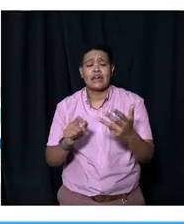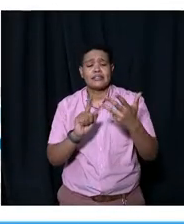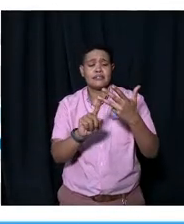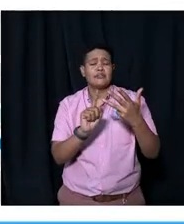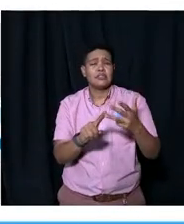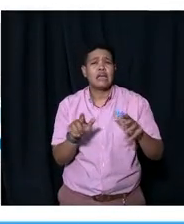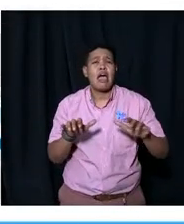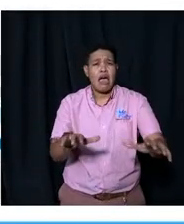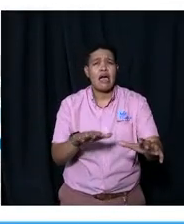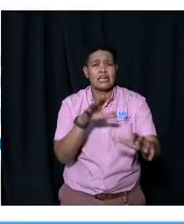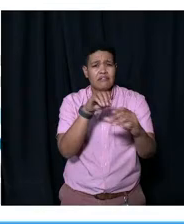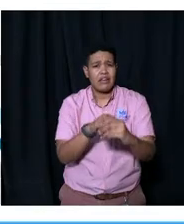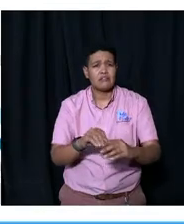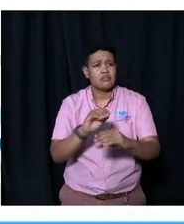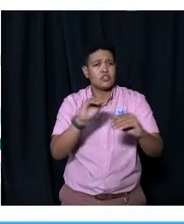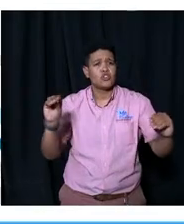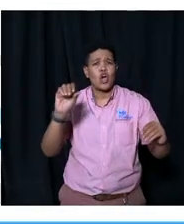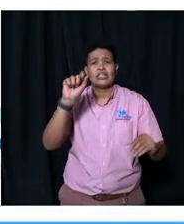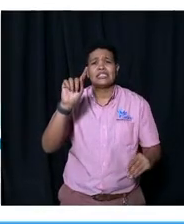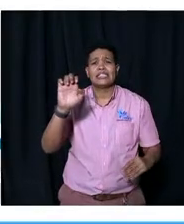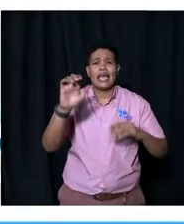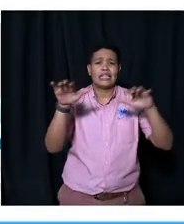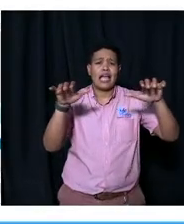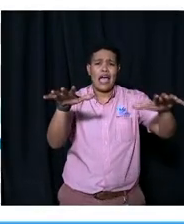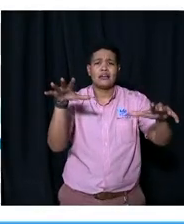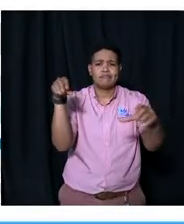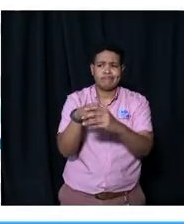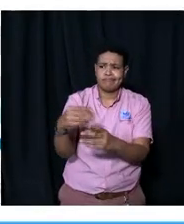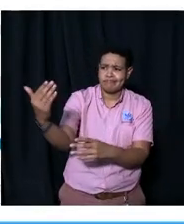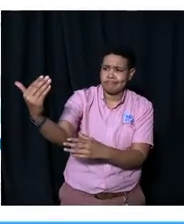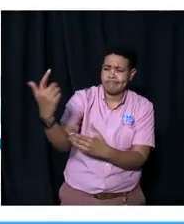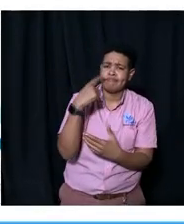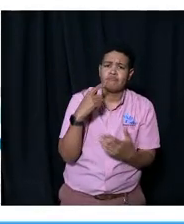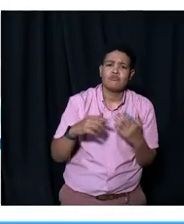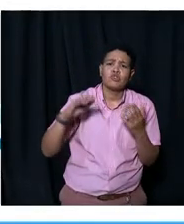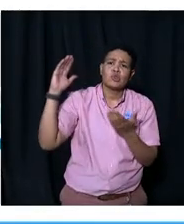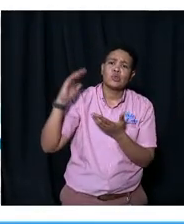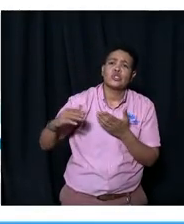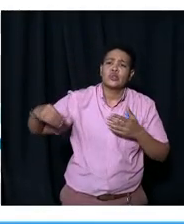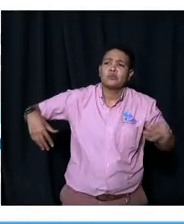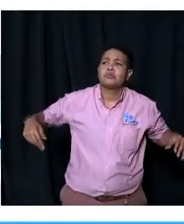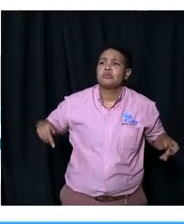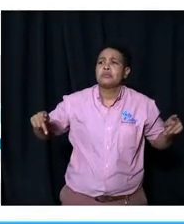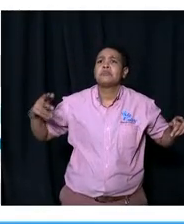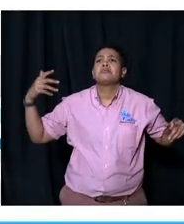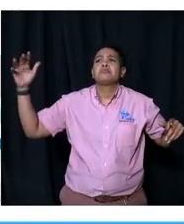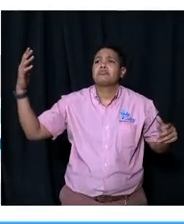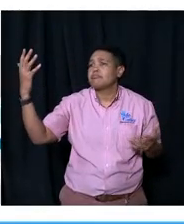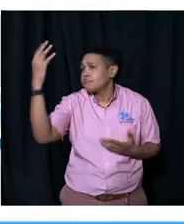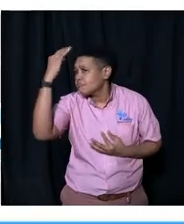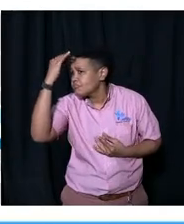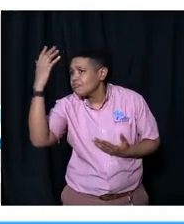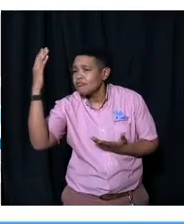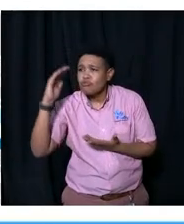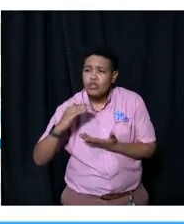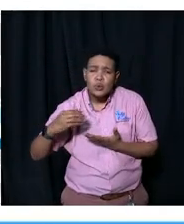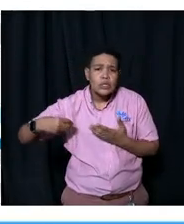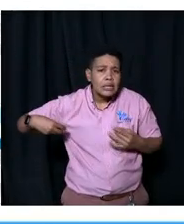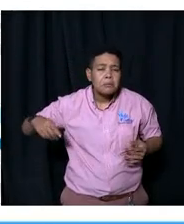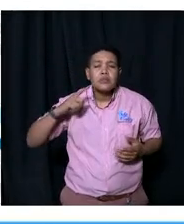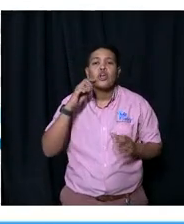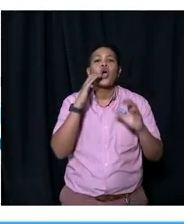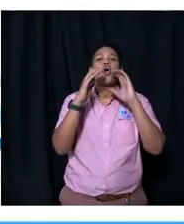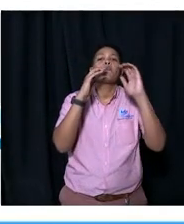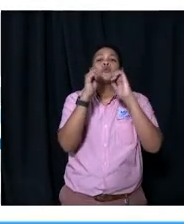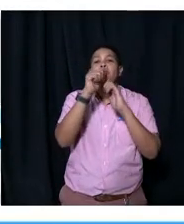active engagement of non-state actors in approaches to reduce emissions. And here we're talking about establishing channels for